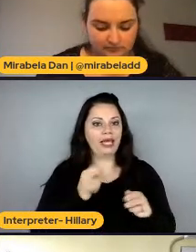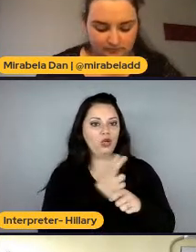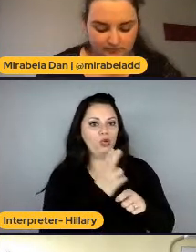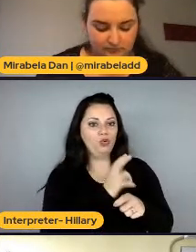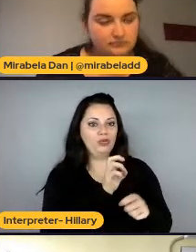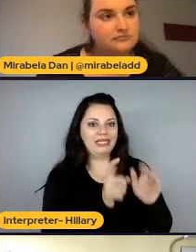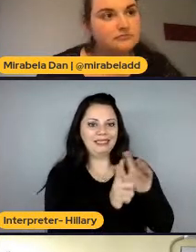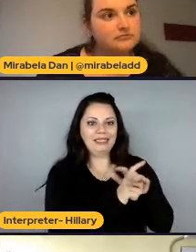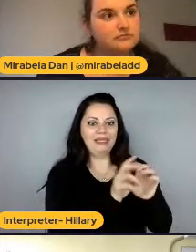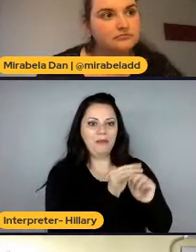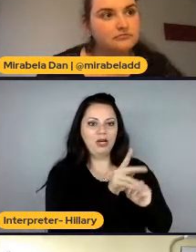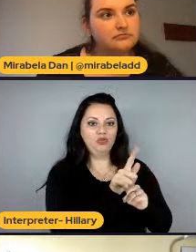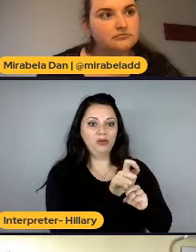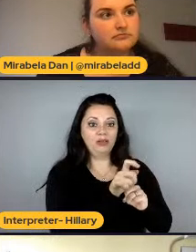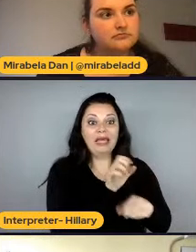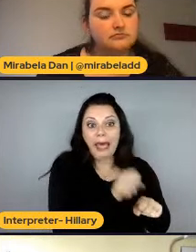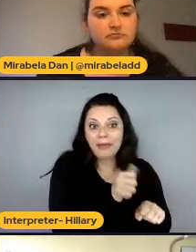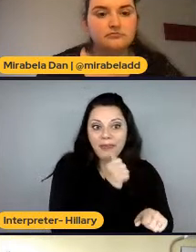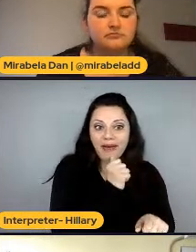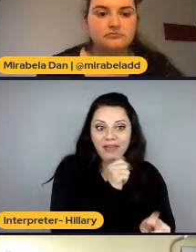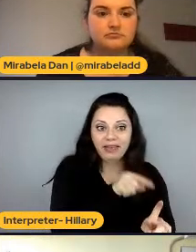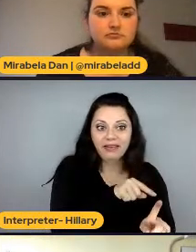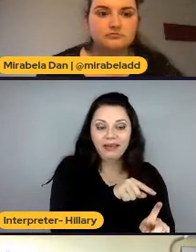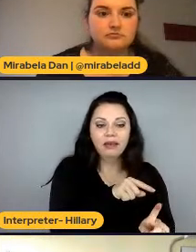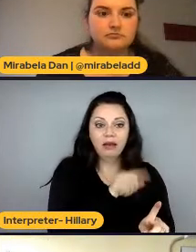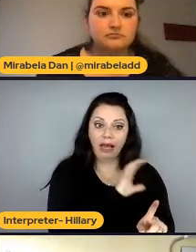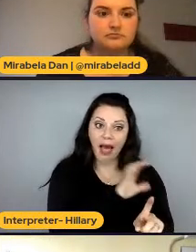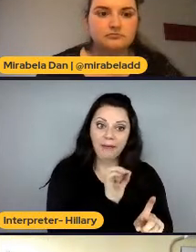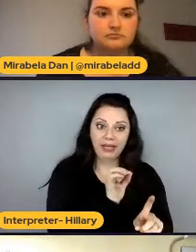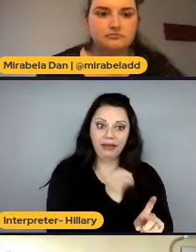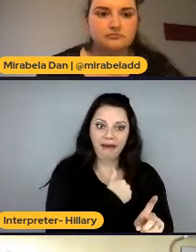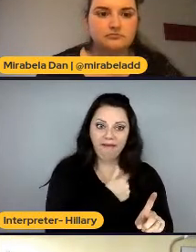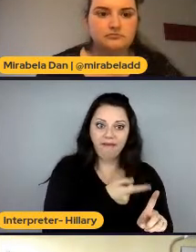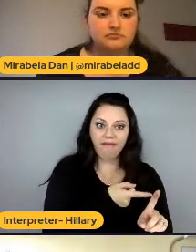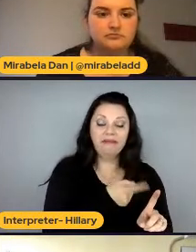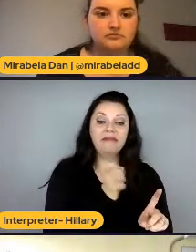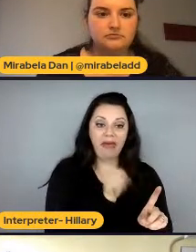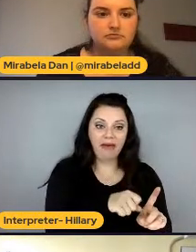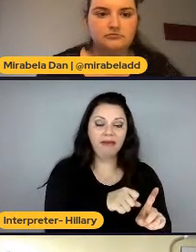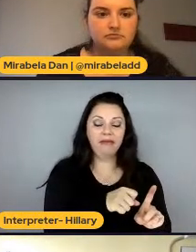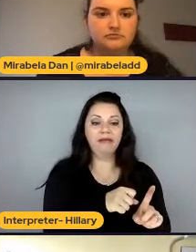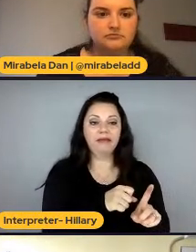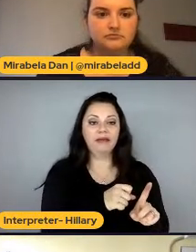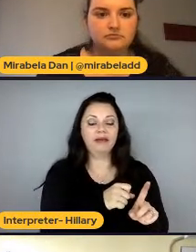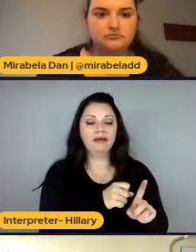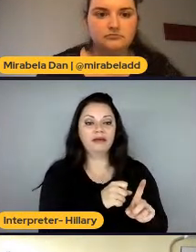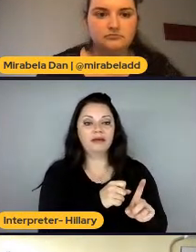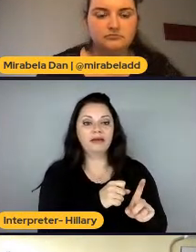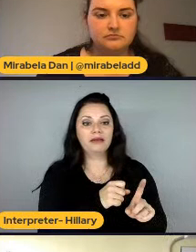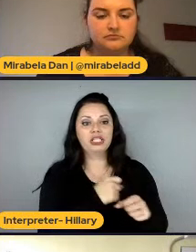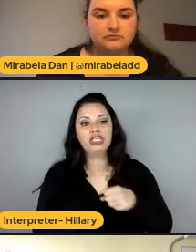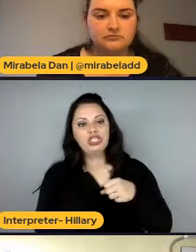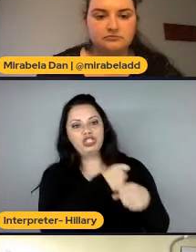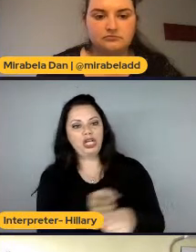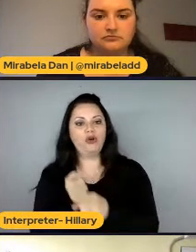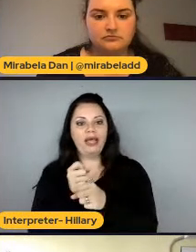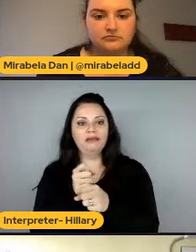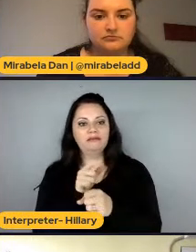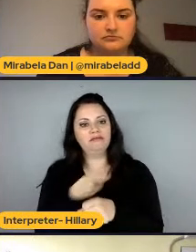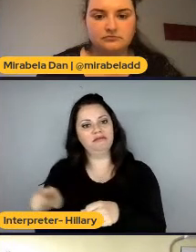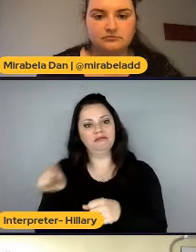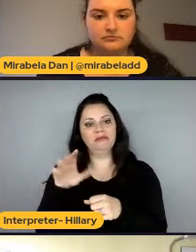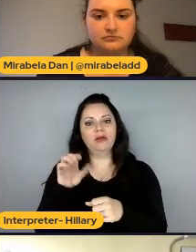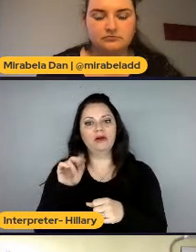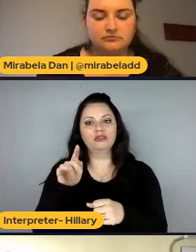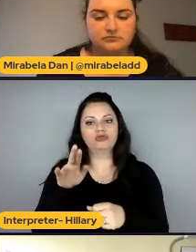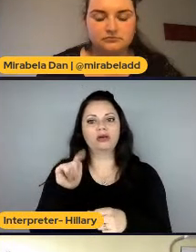module, even a private one that we as a company might have, and generate those